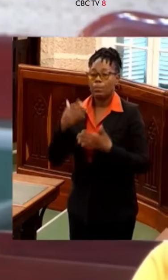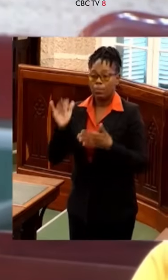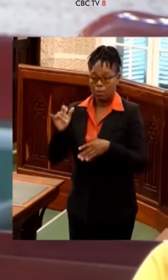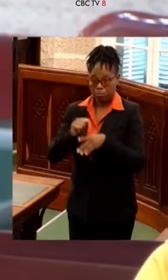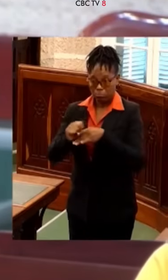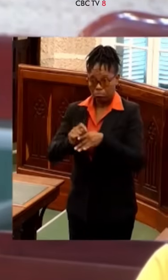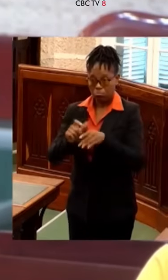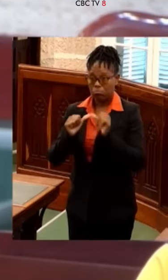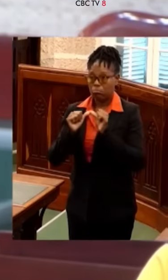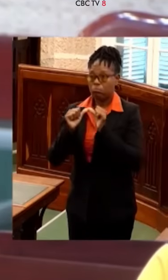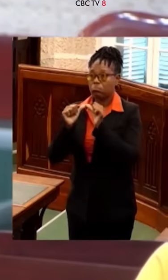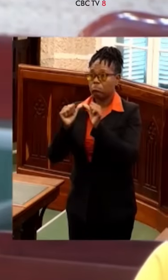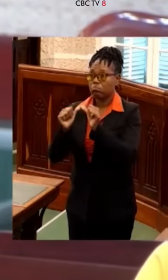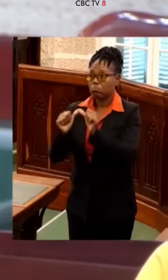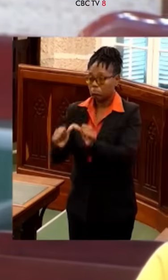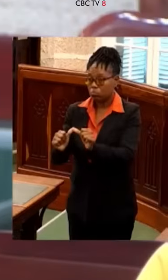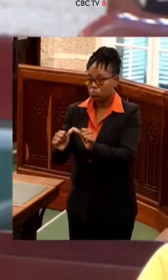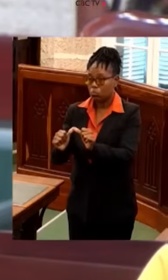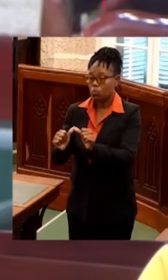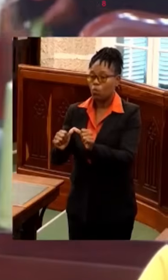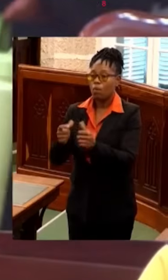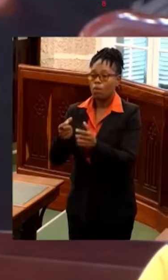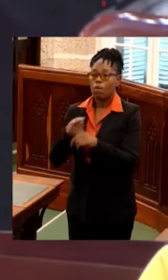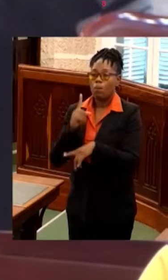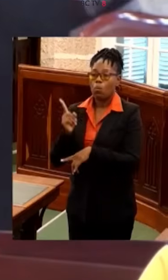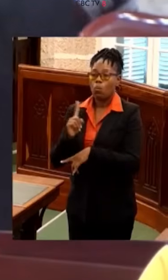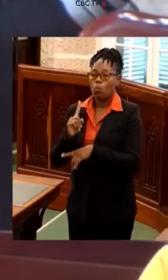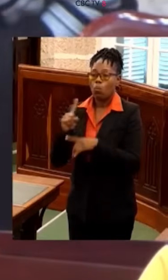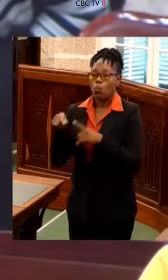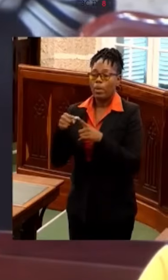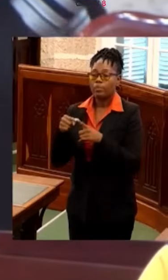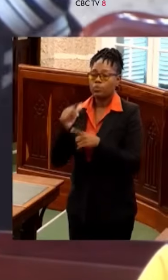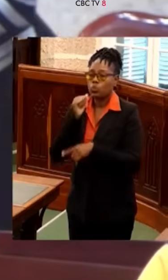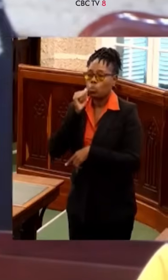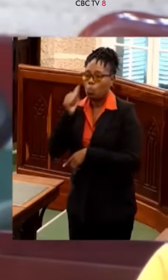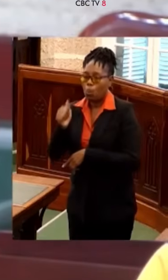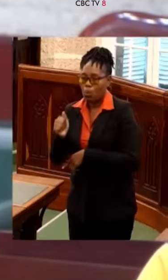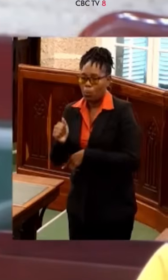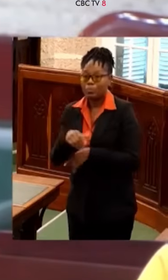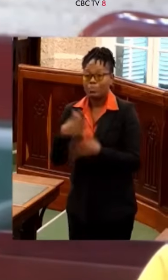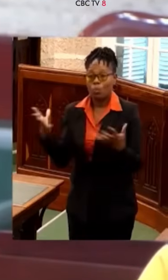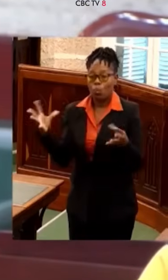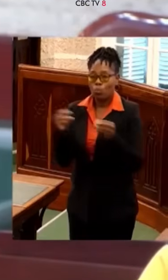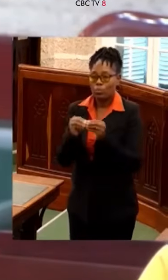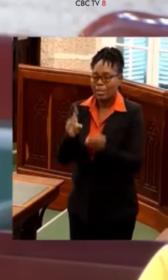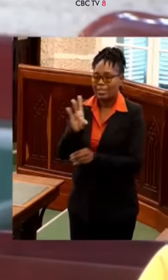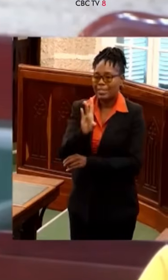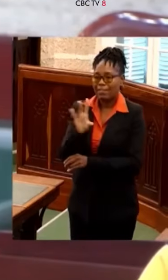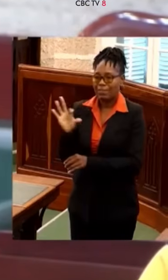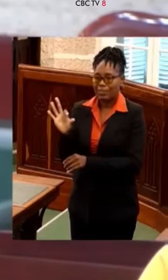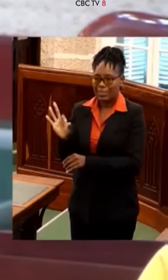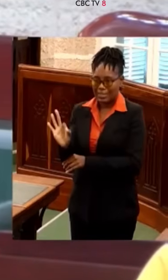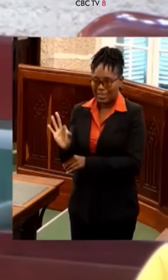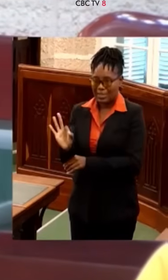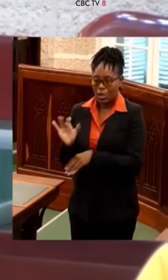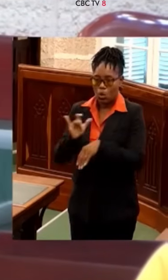that training from tomorrow. 79 early childhood coordinators are